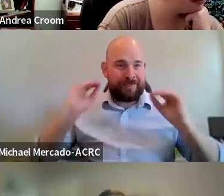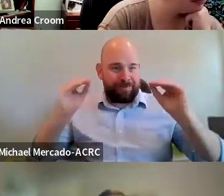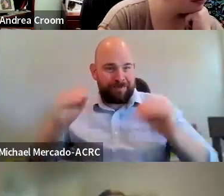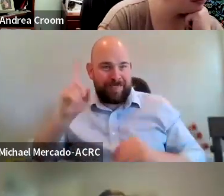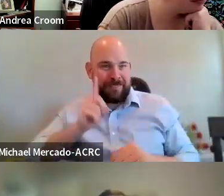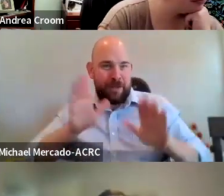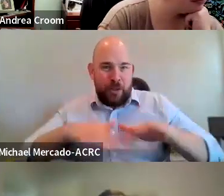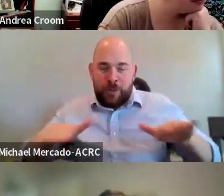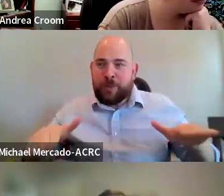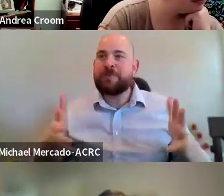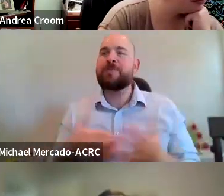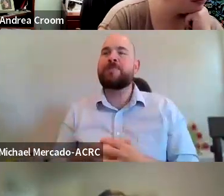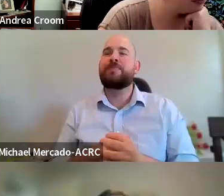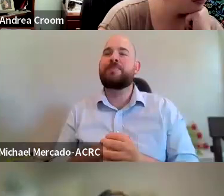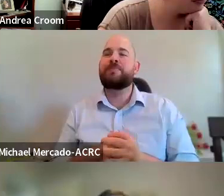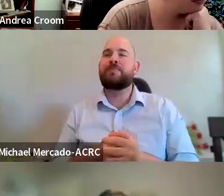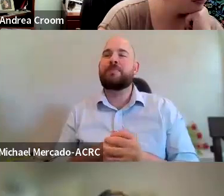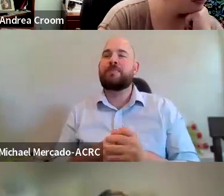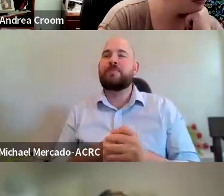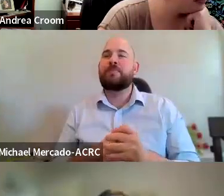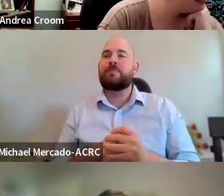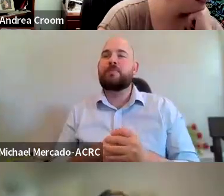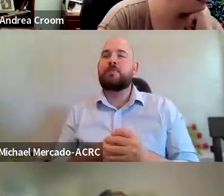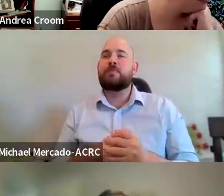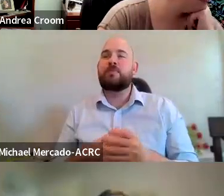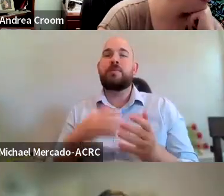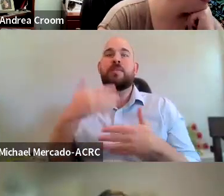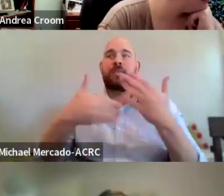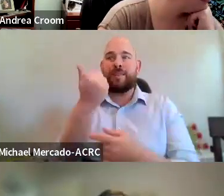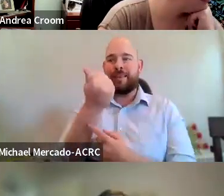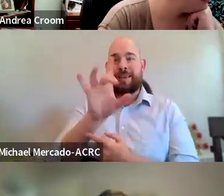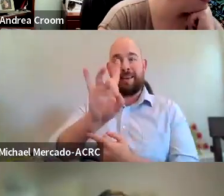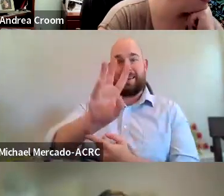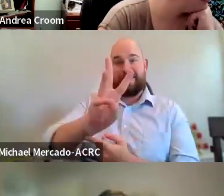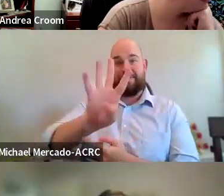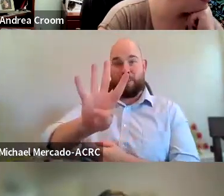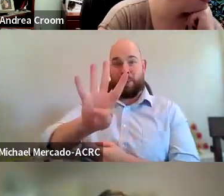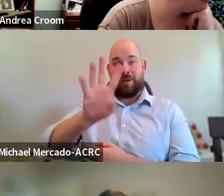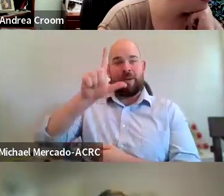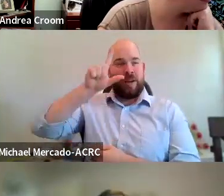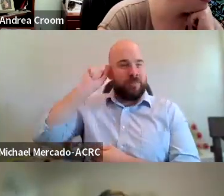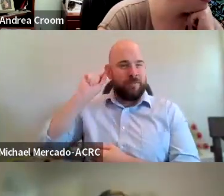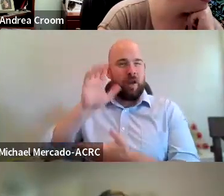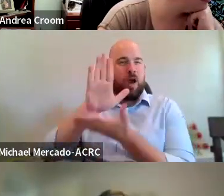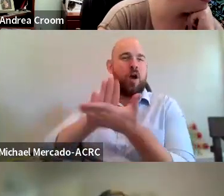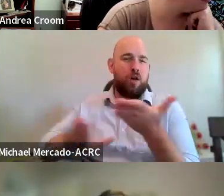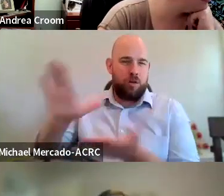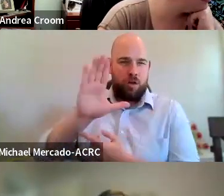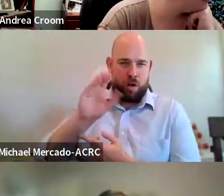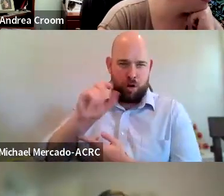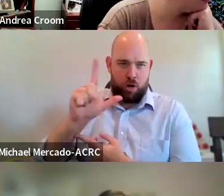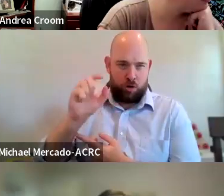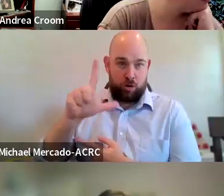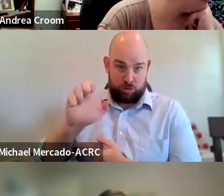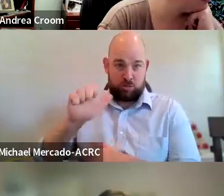over America. So those students became teachers of future deaf children generations. Fast forwarding to